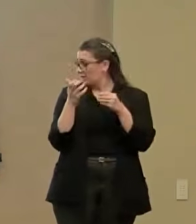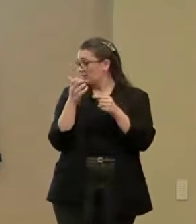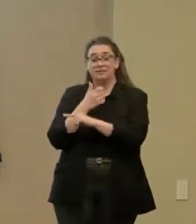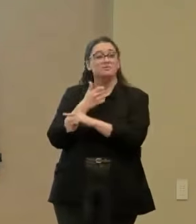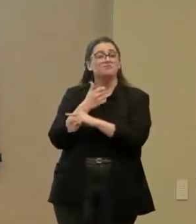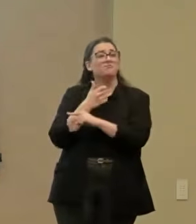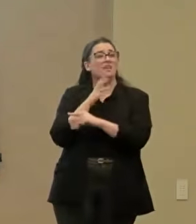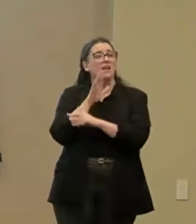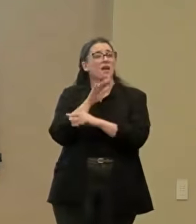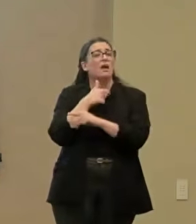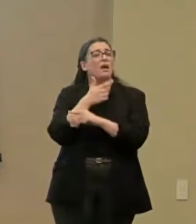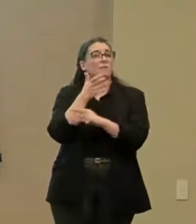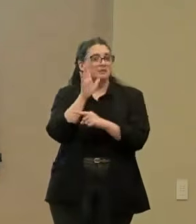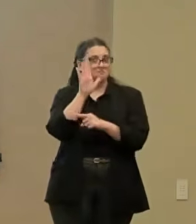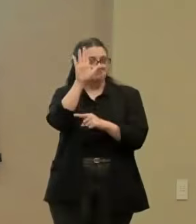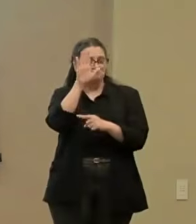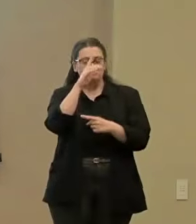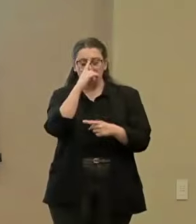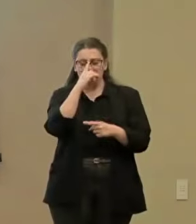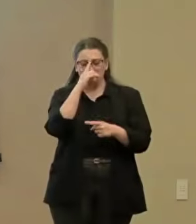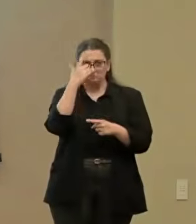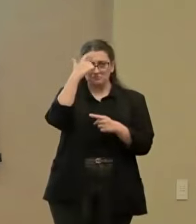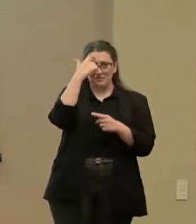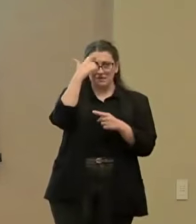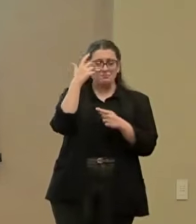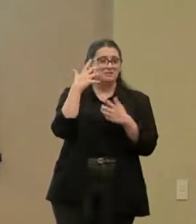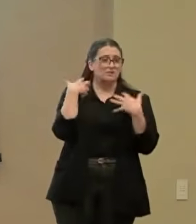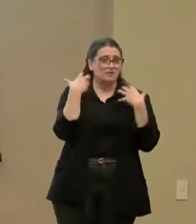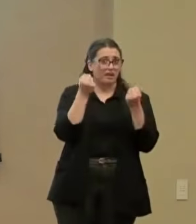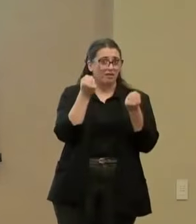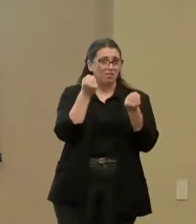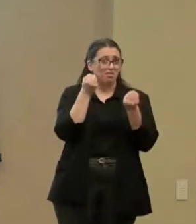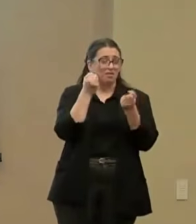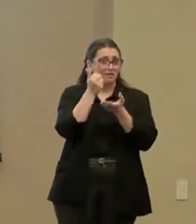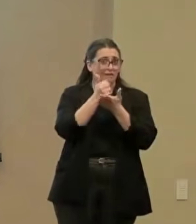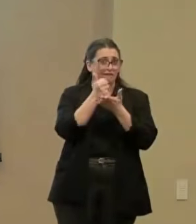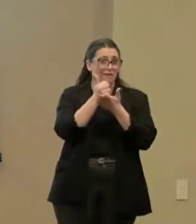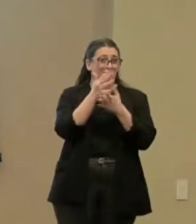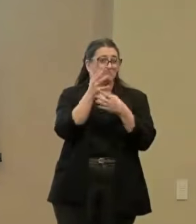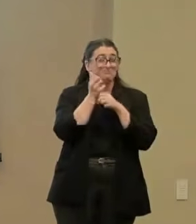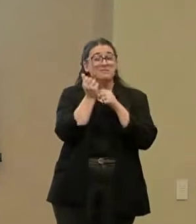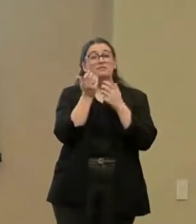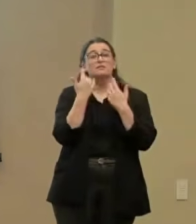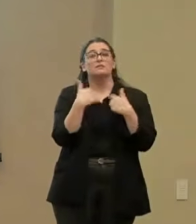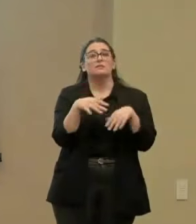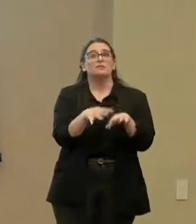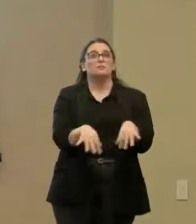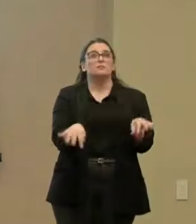did want to speak on this. I think that getting mental health help is so